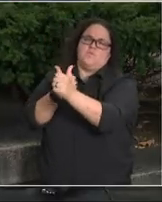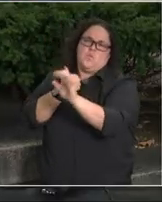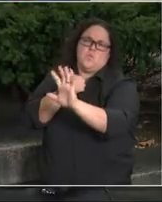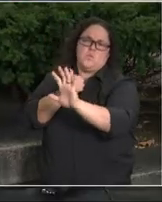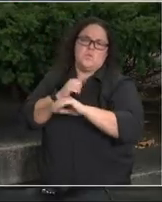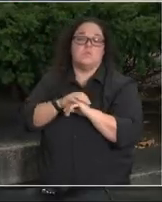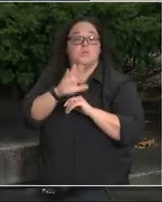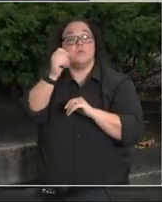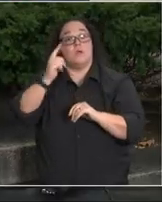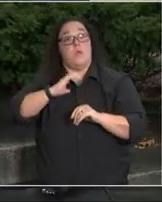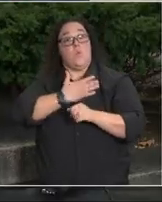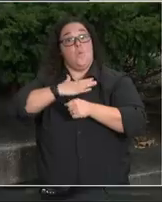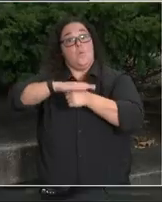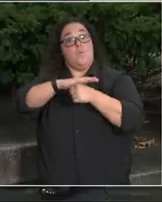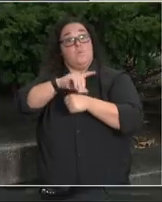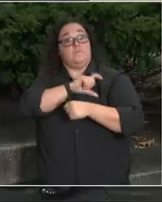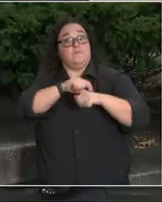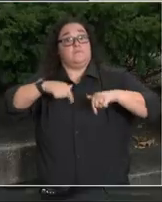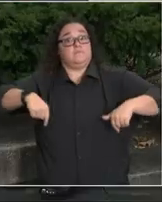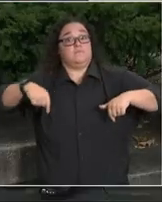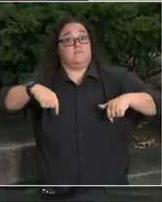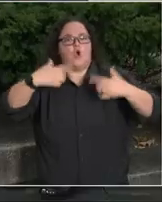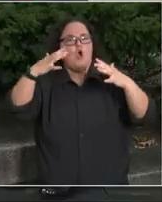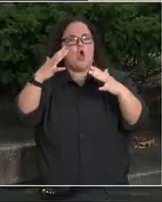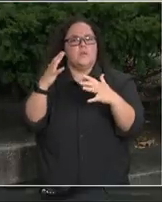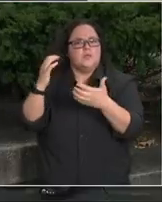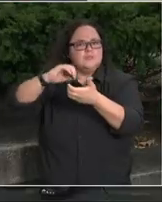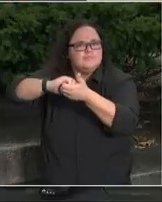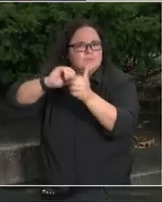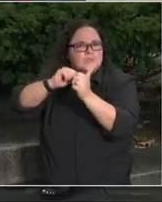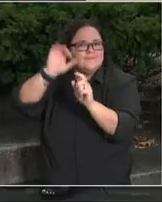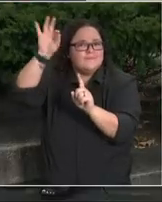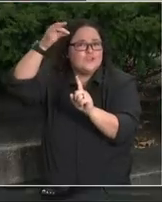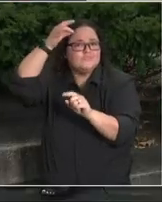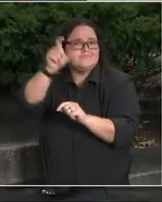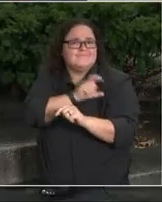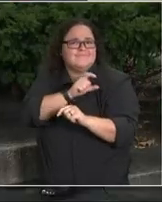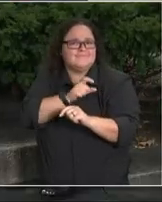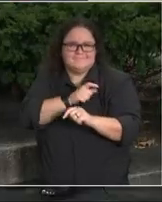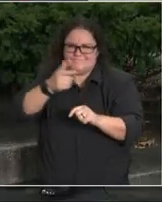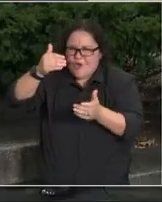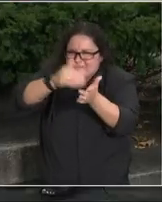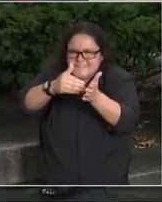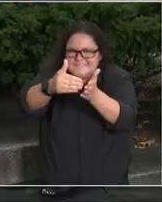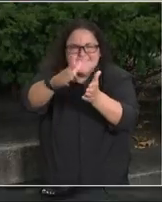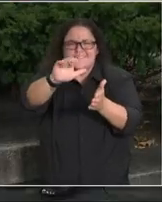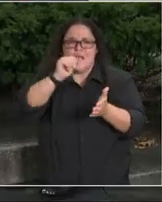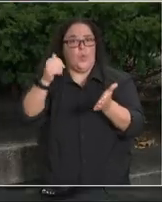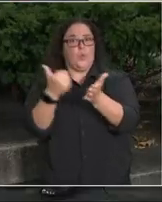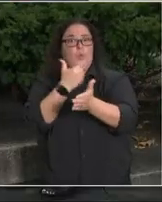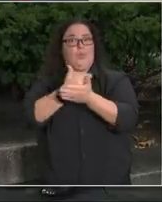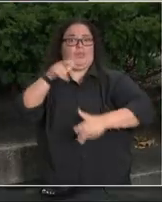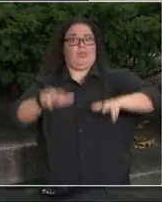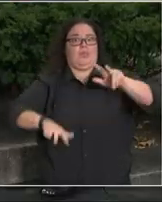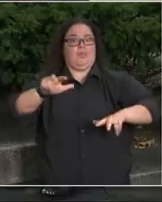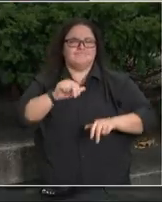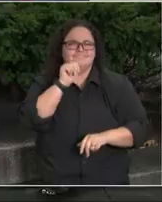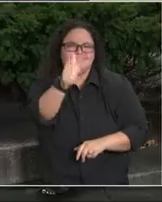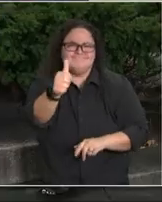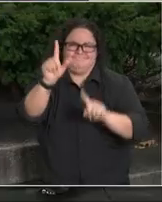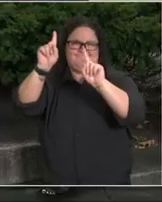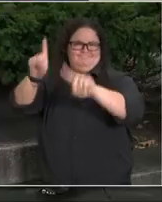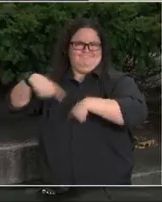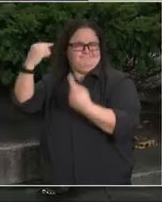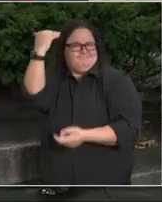worked collaboratively with federal law enforcement from time immemorial. This is nothing new, and it's part of what the residents of the District of